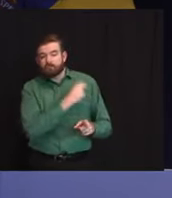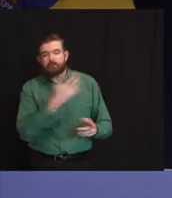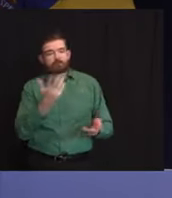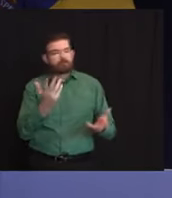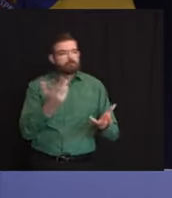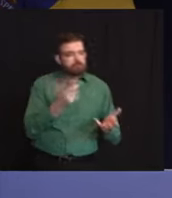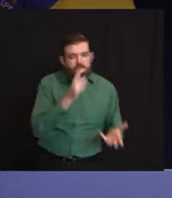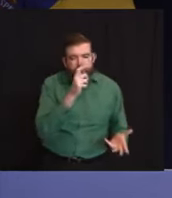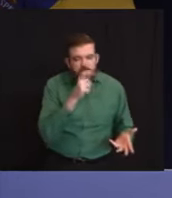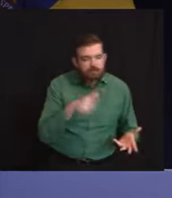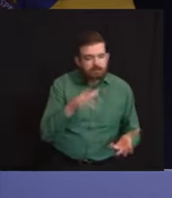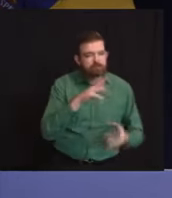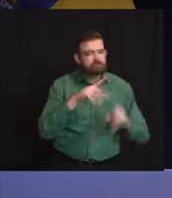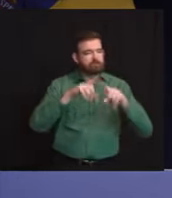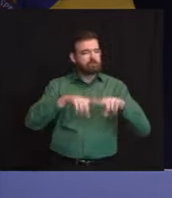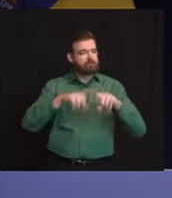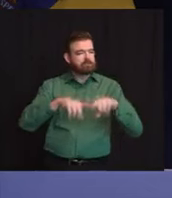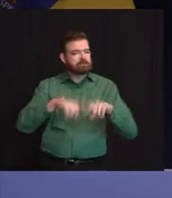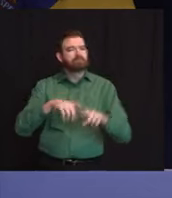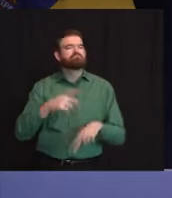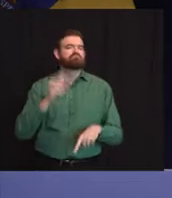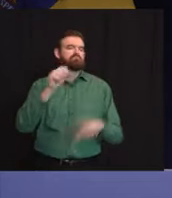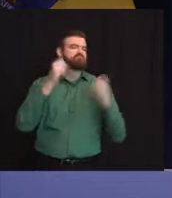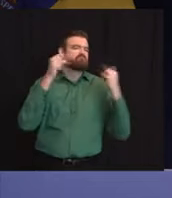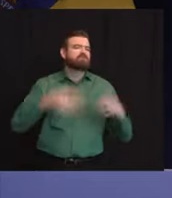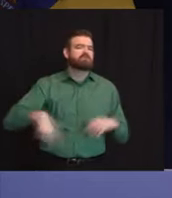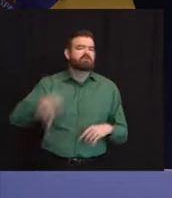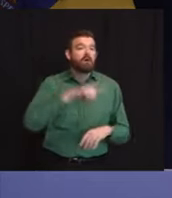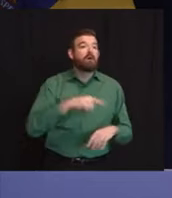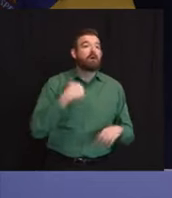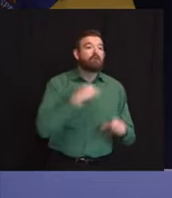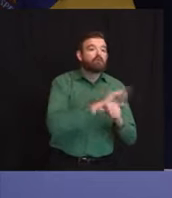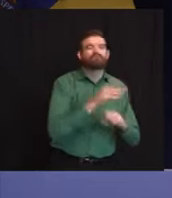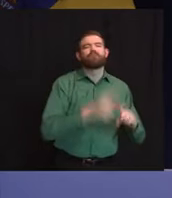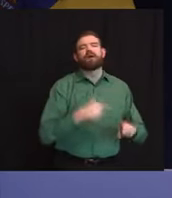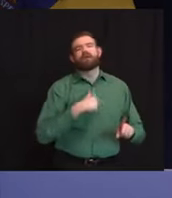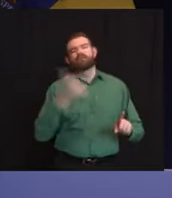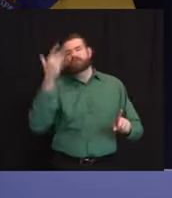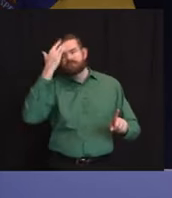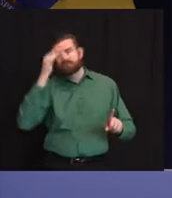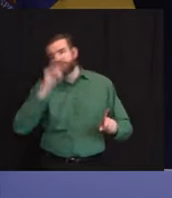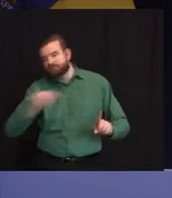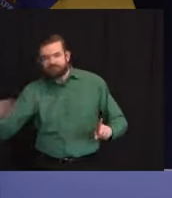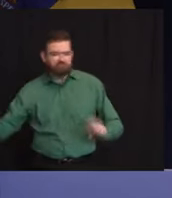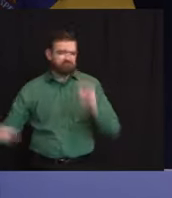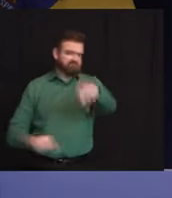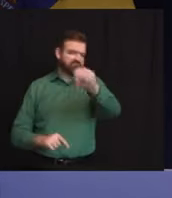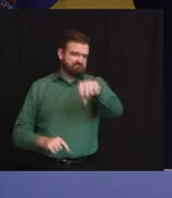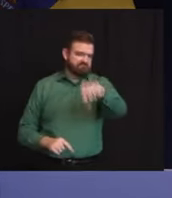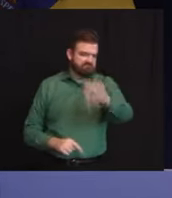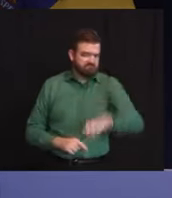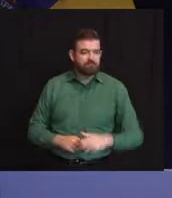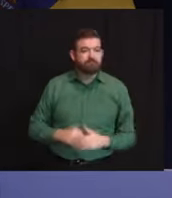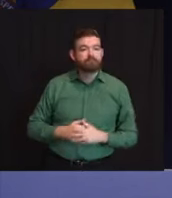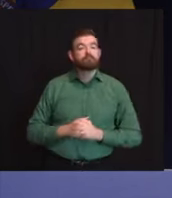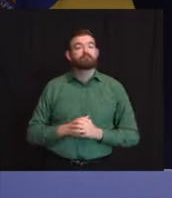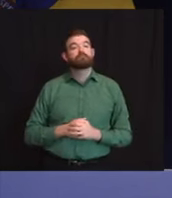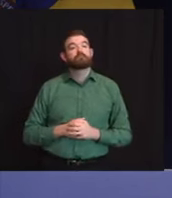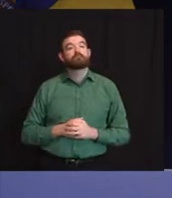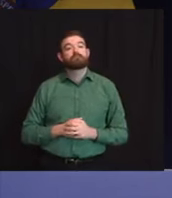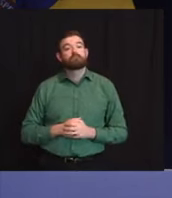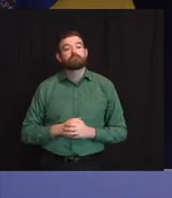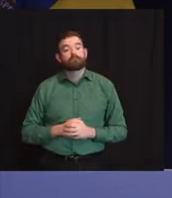of the extent. And then the volunteer army, the matchmaking